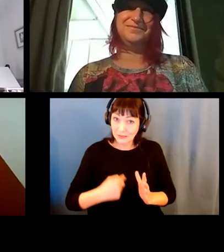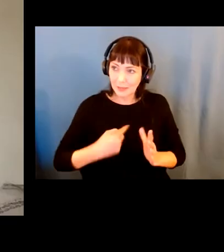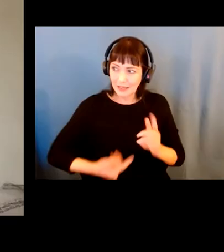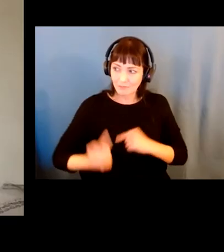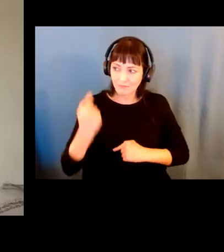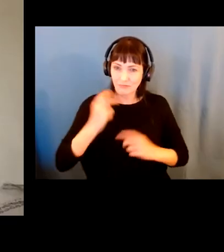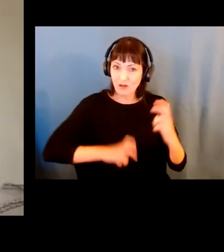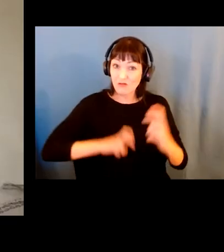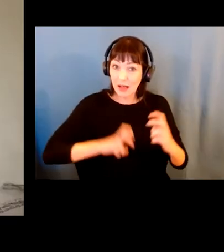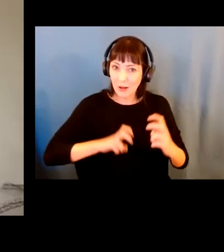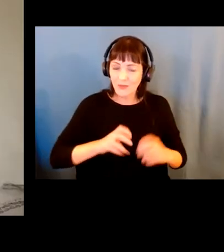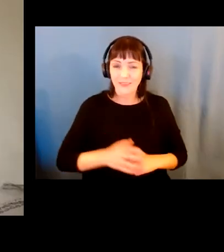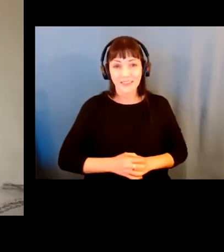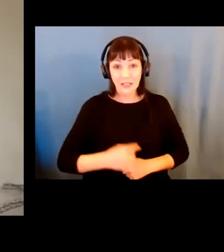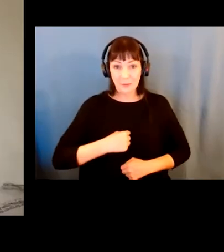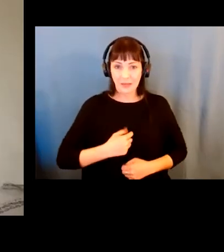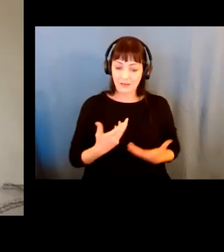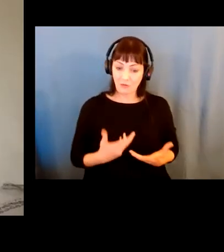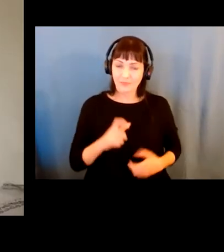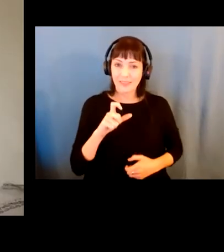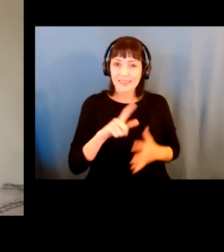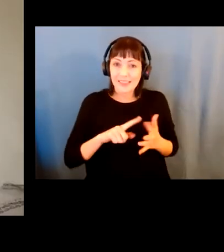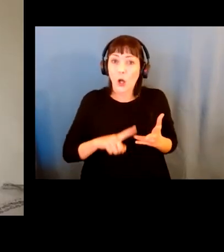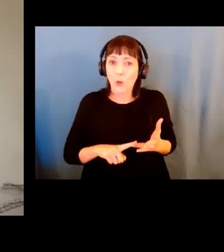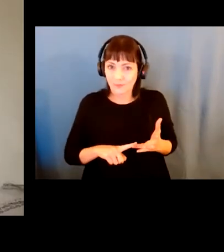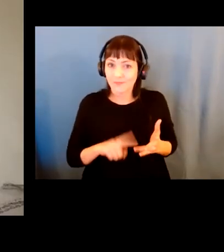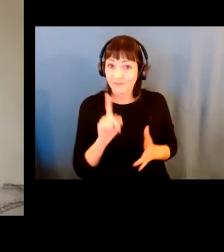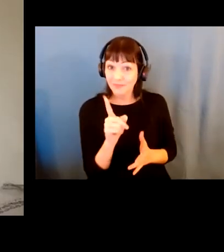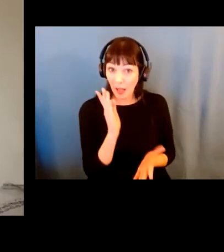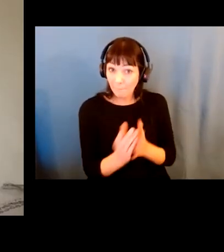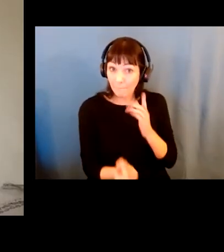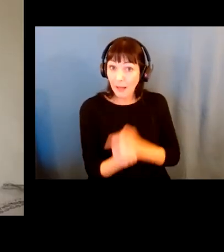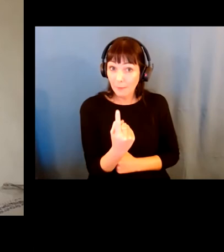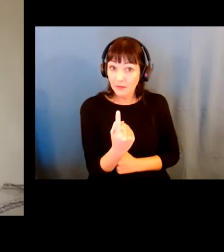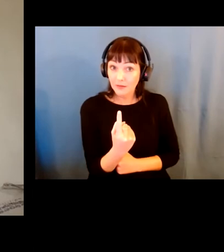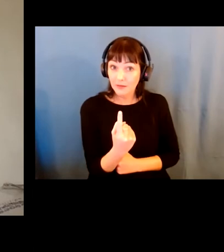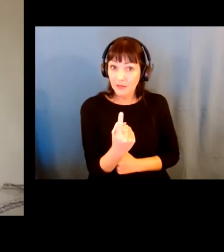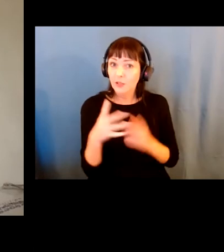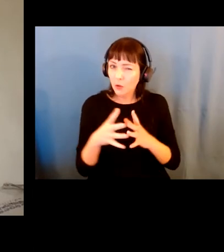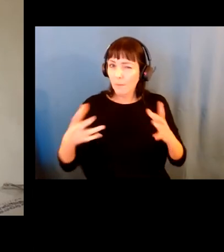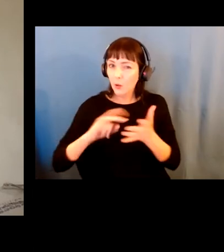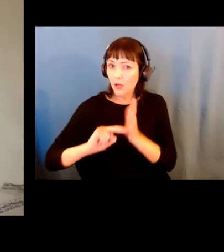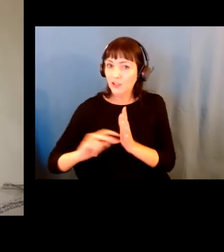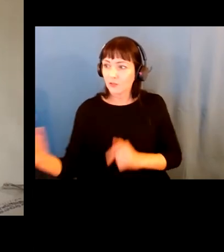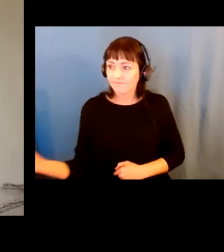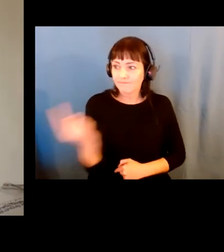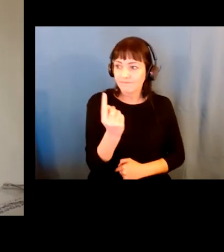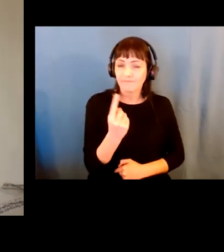row, as the current CEO of SHAPE, that's precisely what came up. We had this large organisation say they wanted to